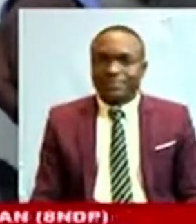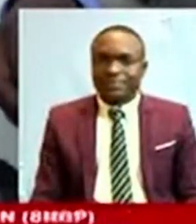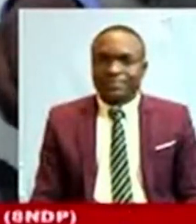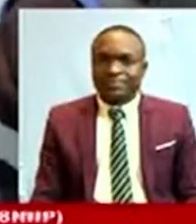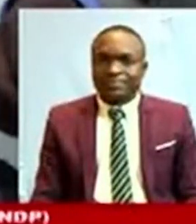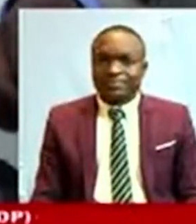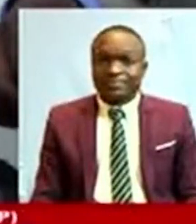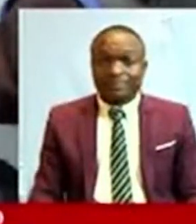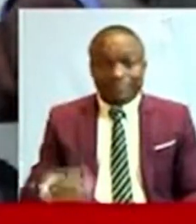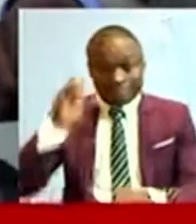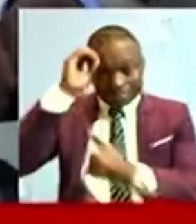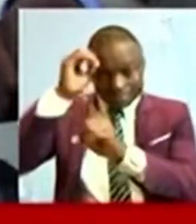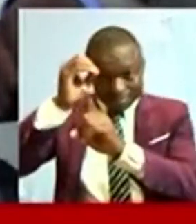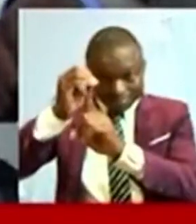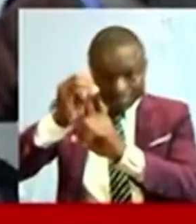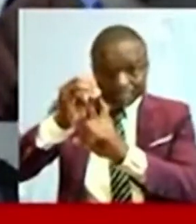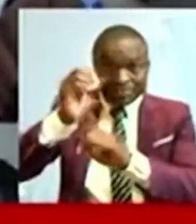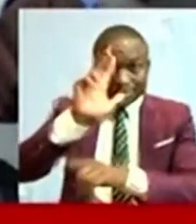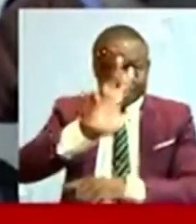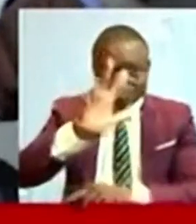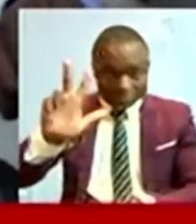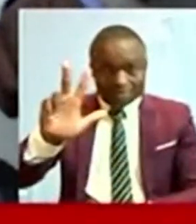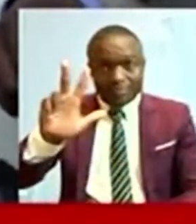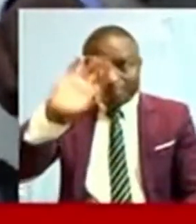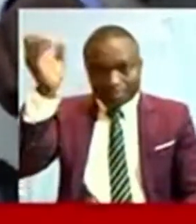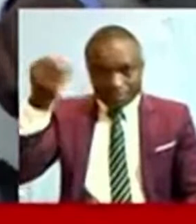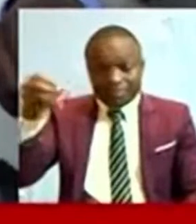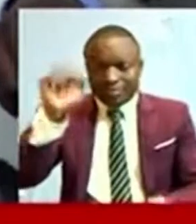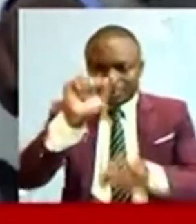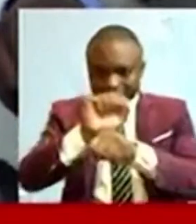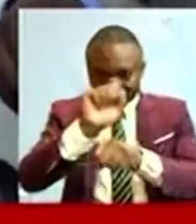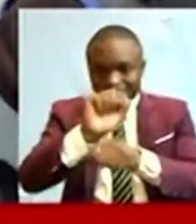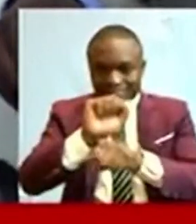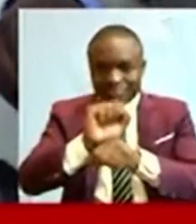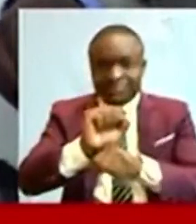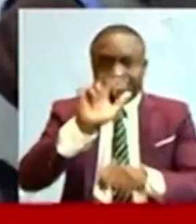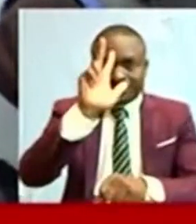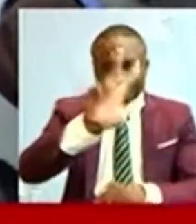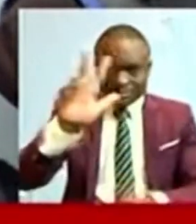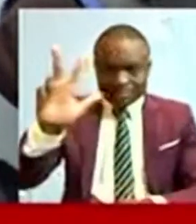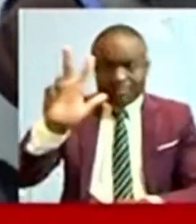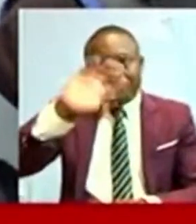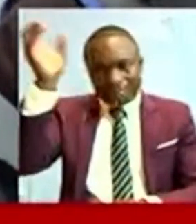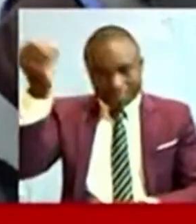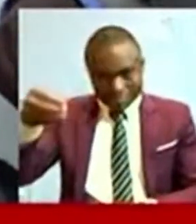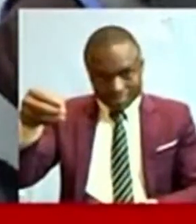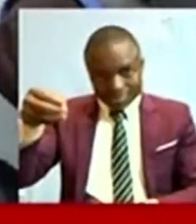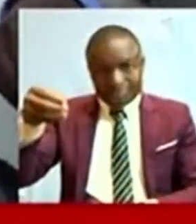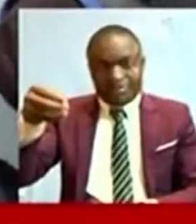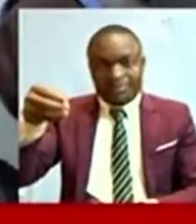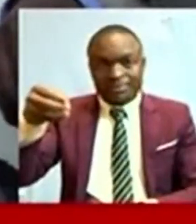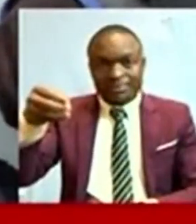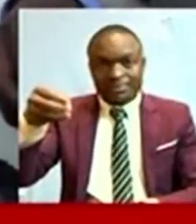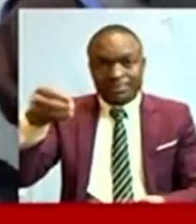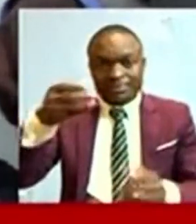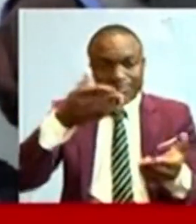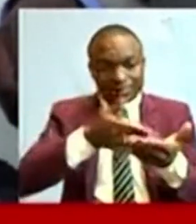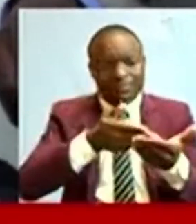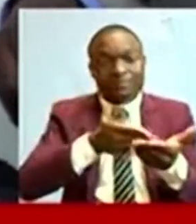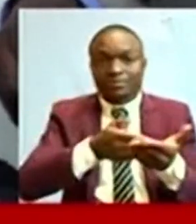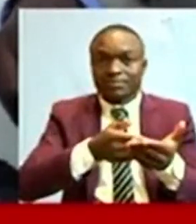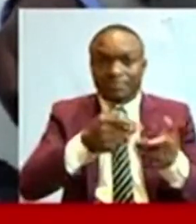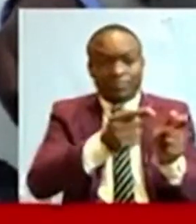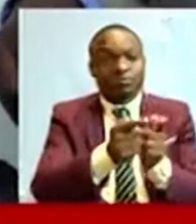The target was 33%, performance 33%. The status, this indicator was